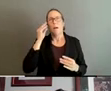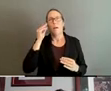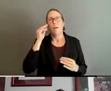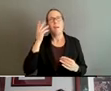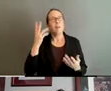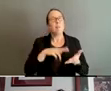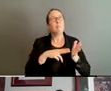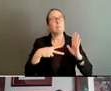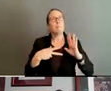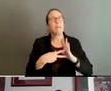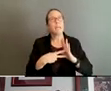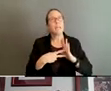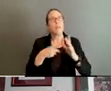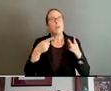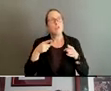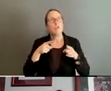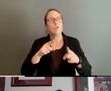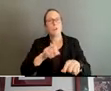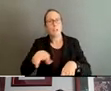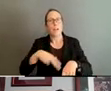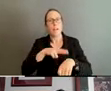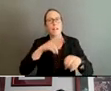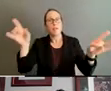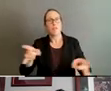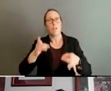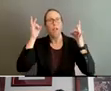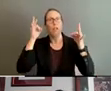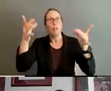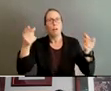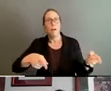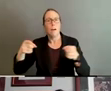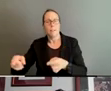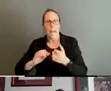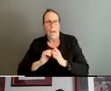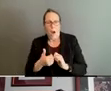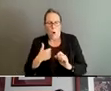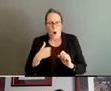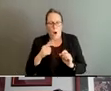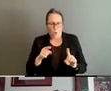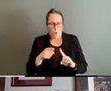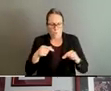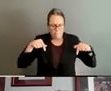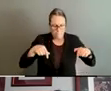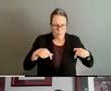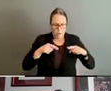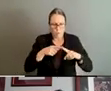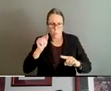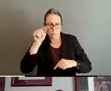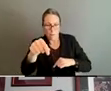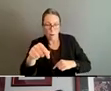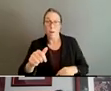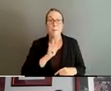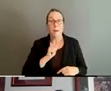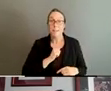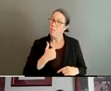to look like during a disaster, how am I going to get from point A to point B? And I'm a huge planner. And so